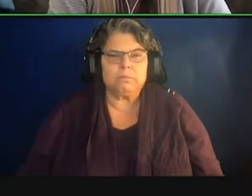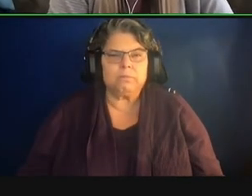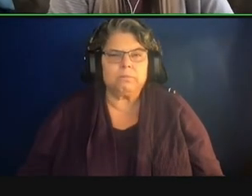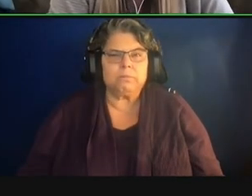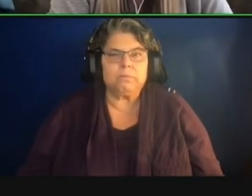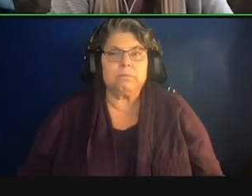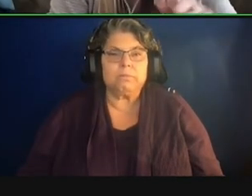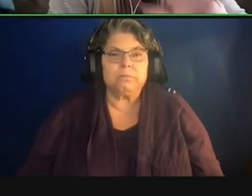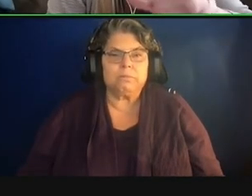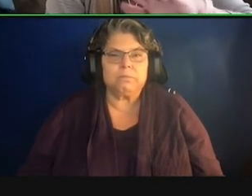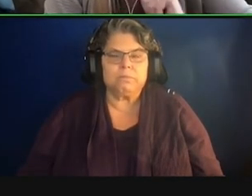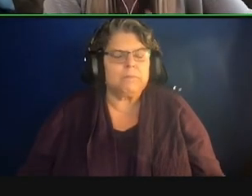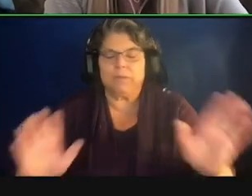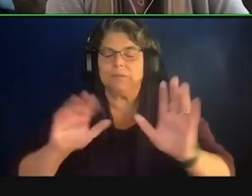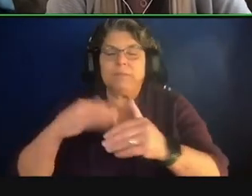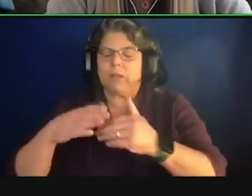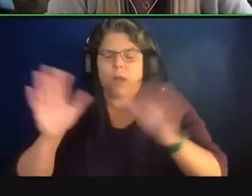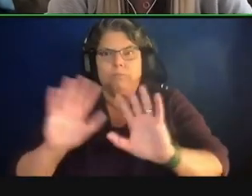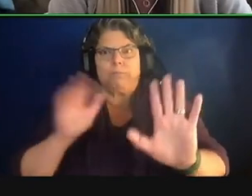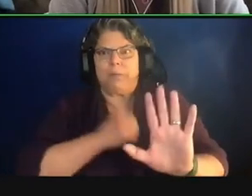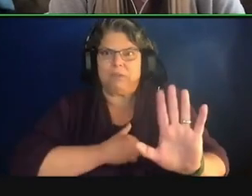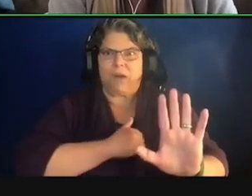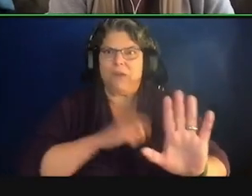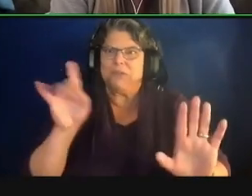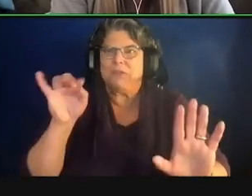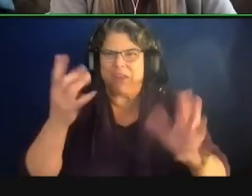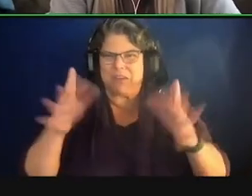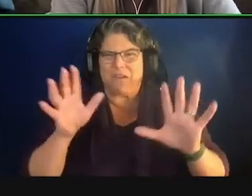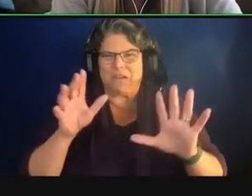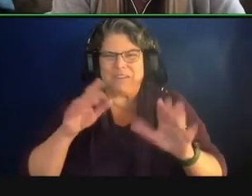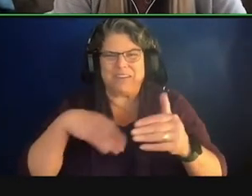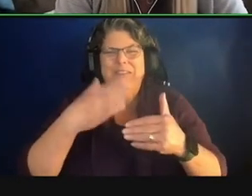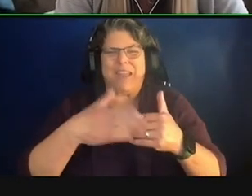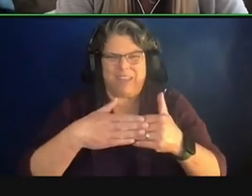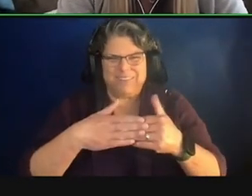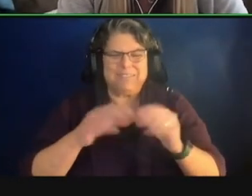Oh, next slide, please. Oh, never mind. I see that you changed it.